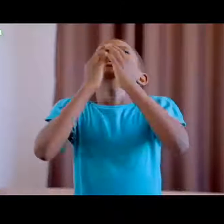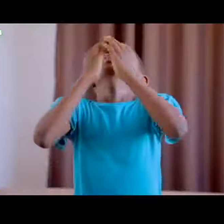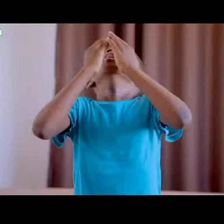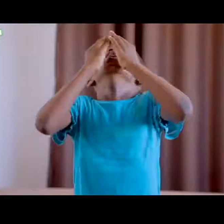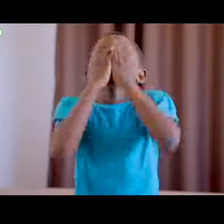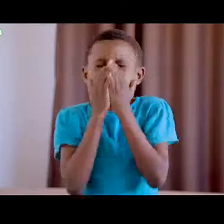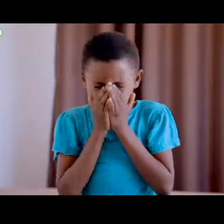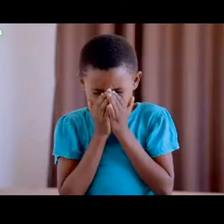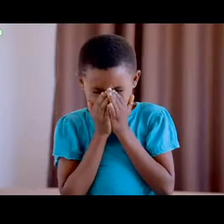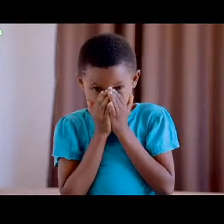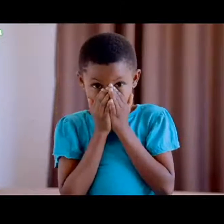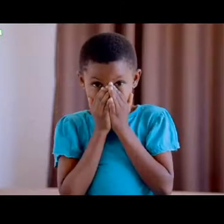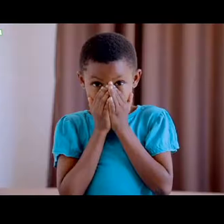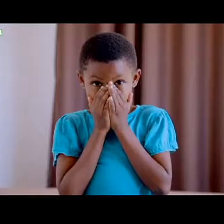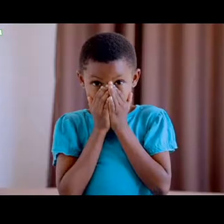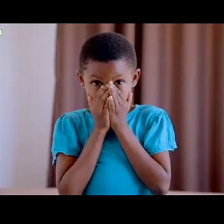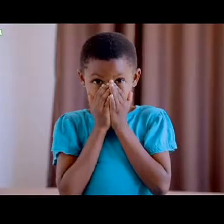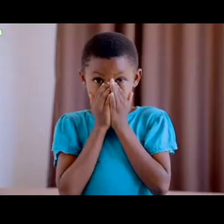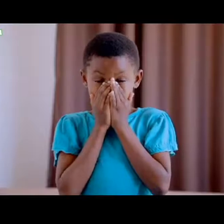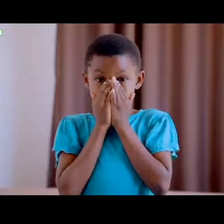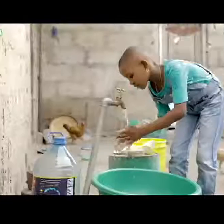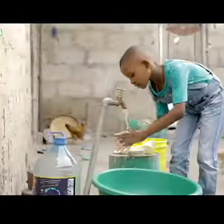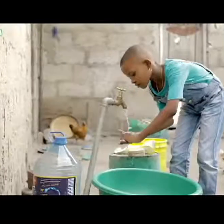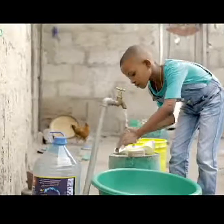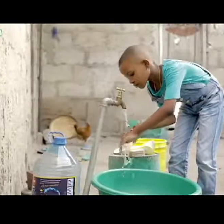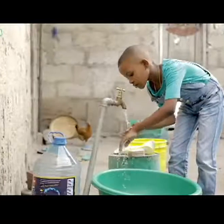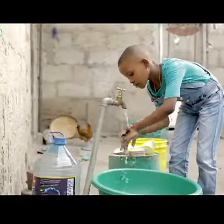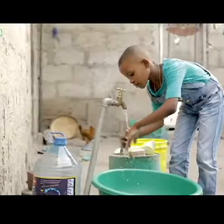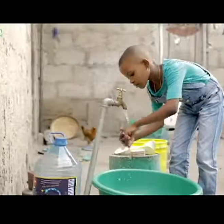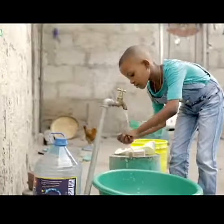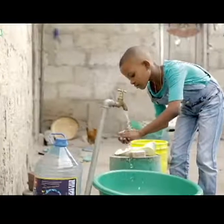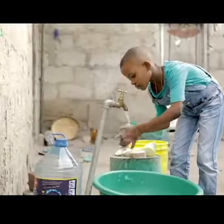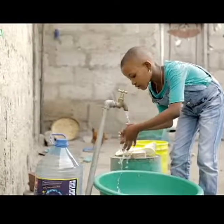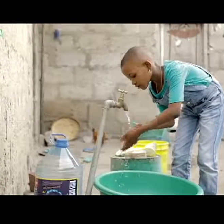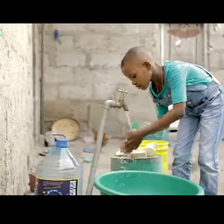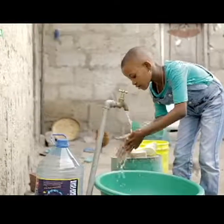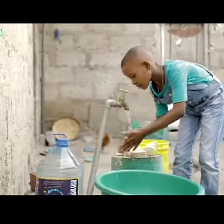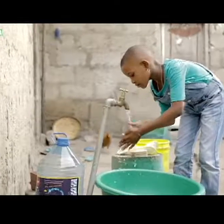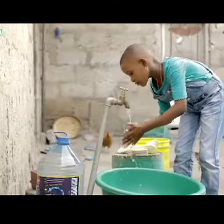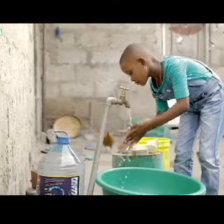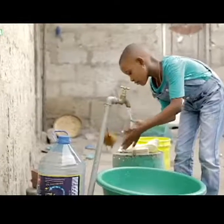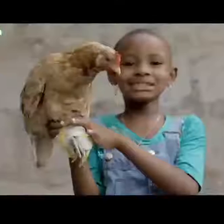after you sneeze or cough. Wash your hands